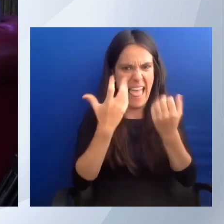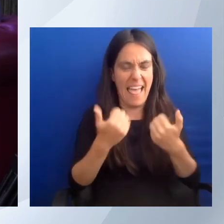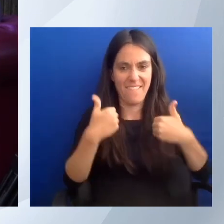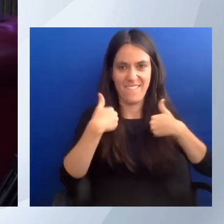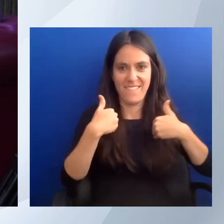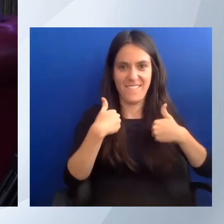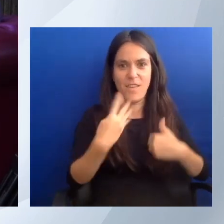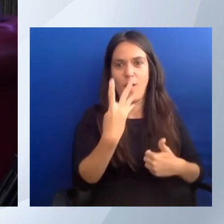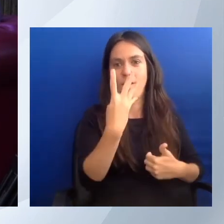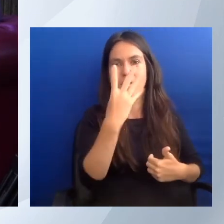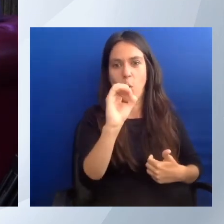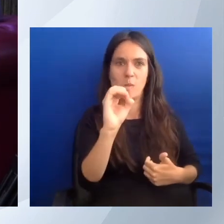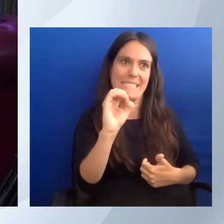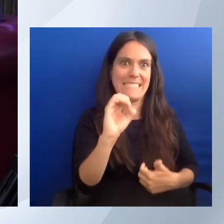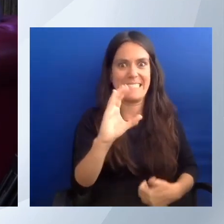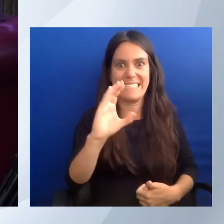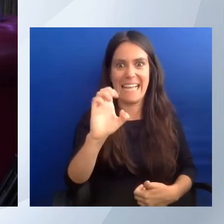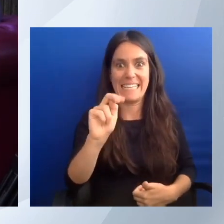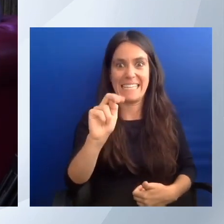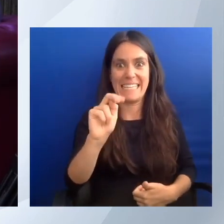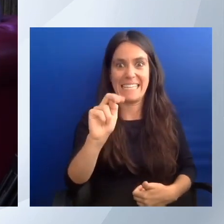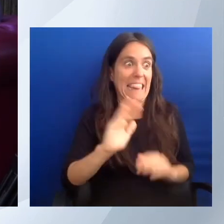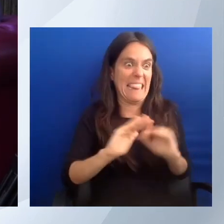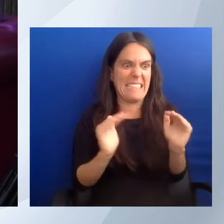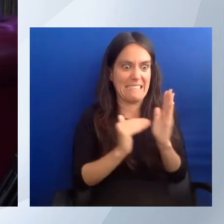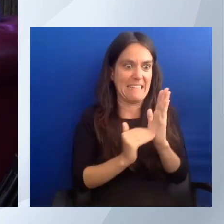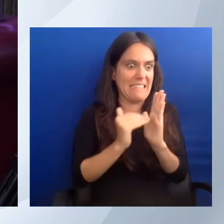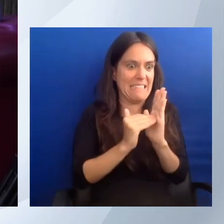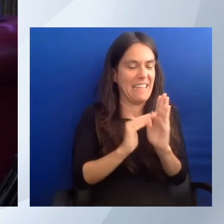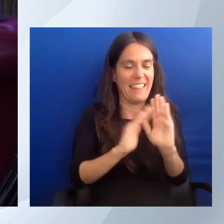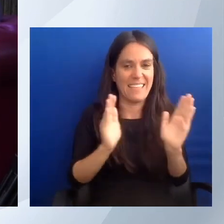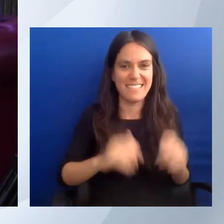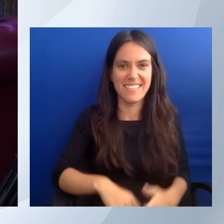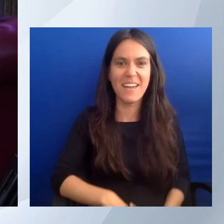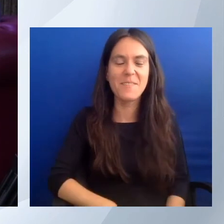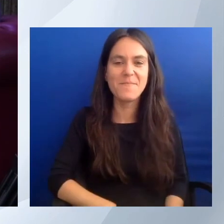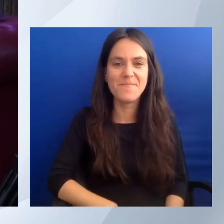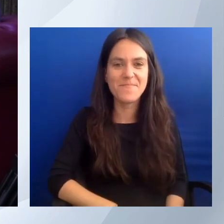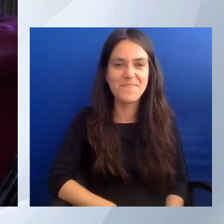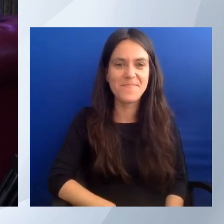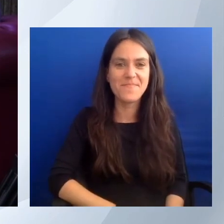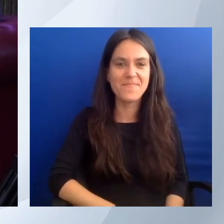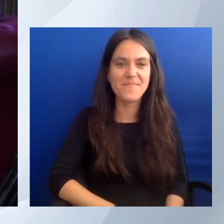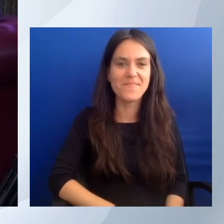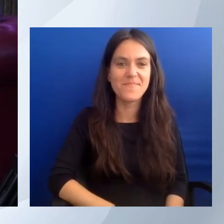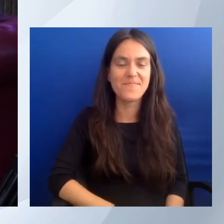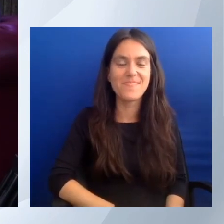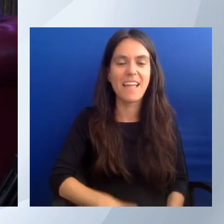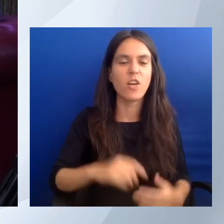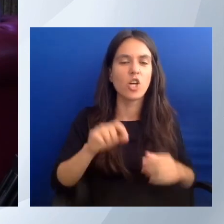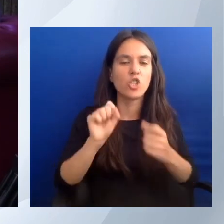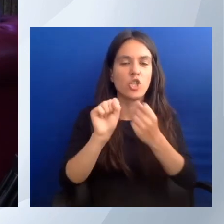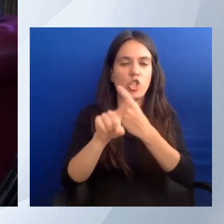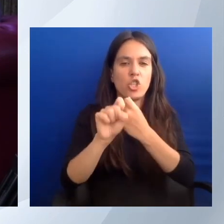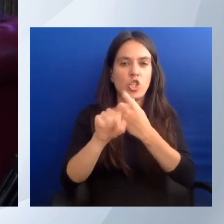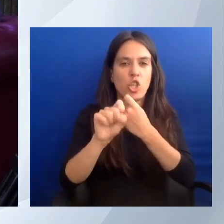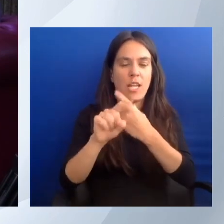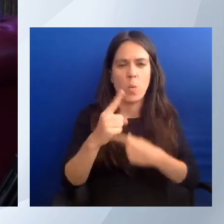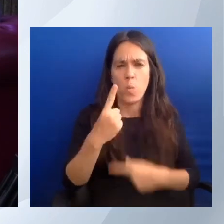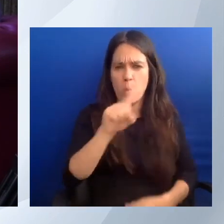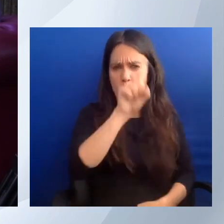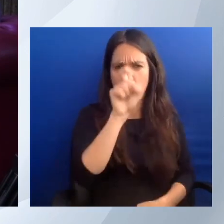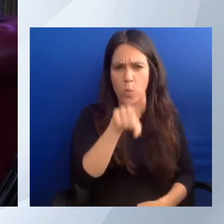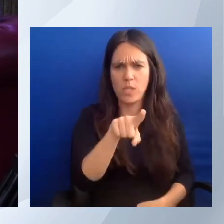want to have some more content, but that's basically it. Yeah. So there's a question in the chat from Kevin. Do you have